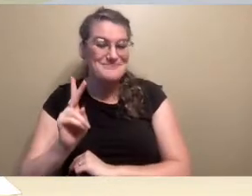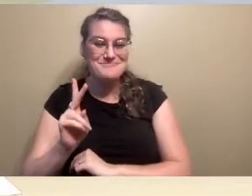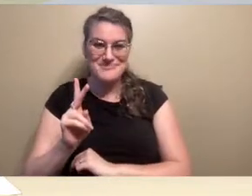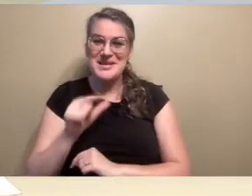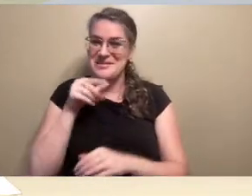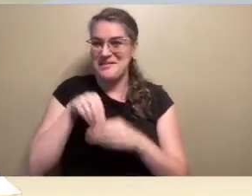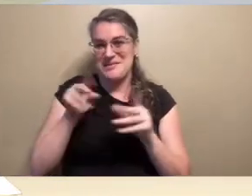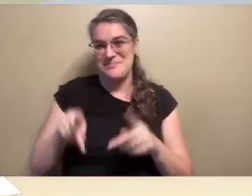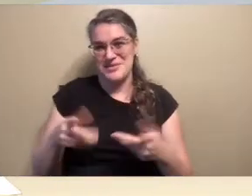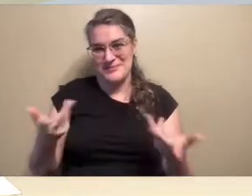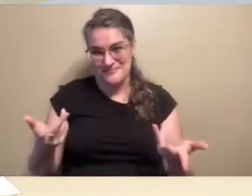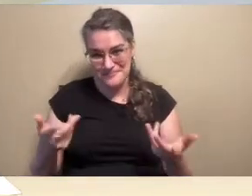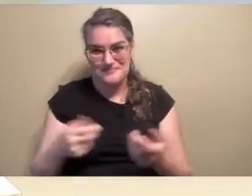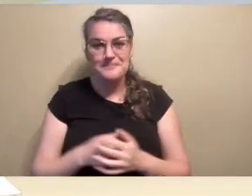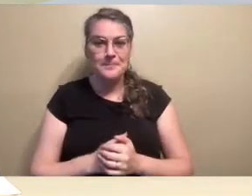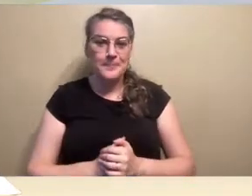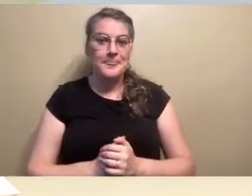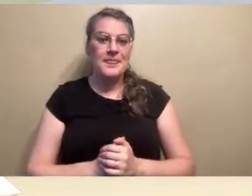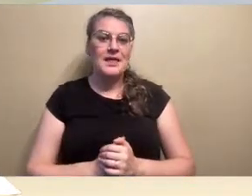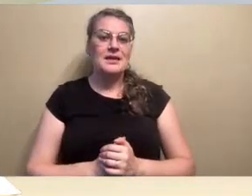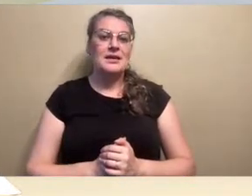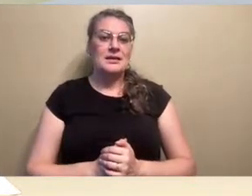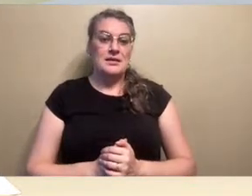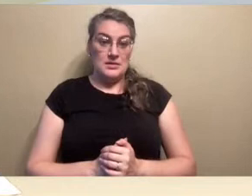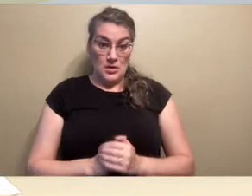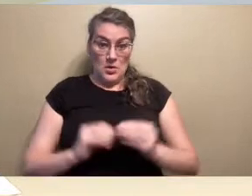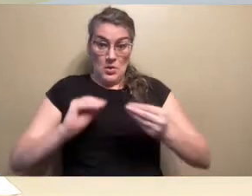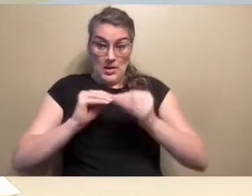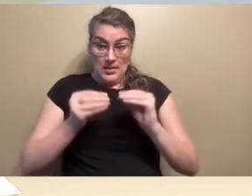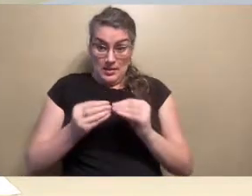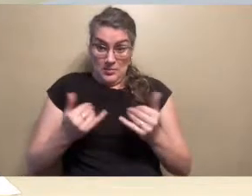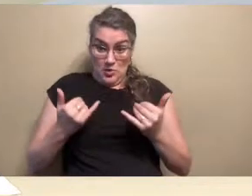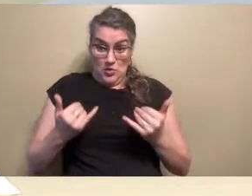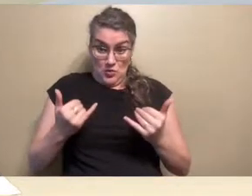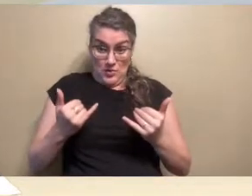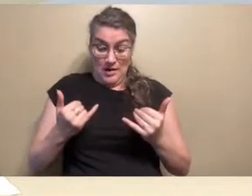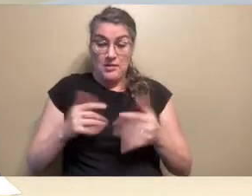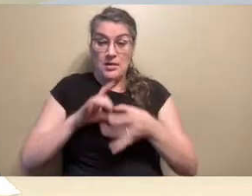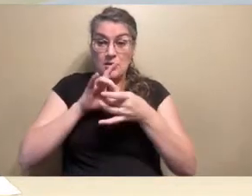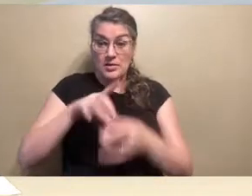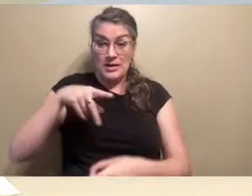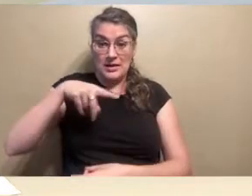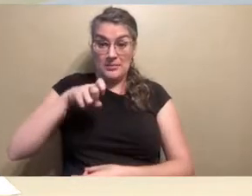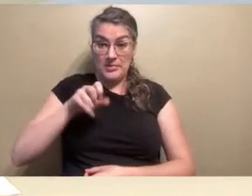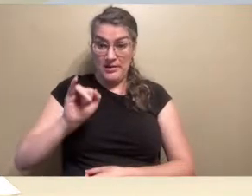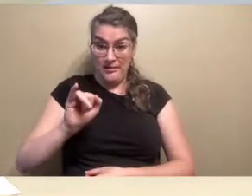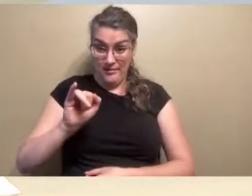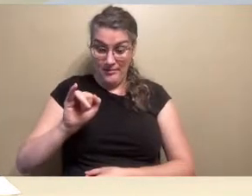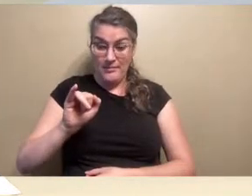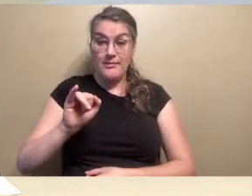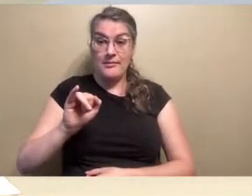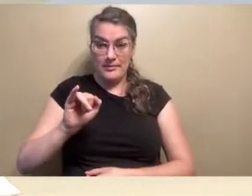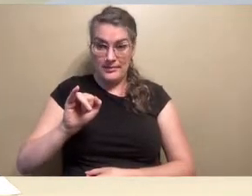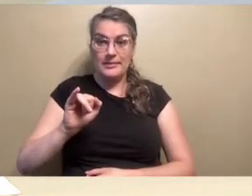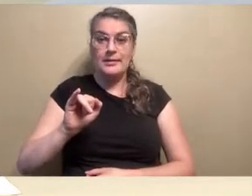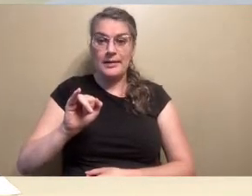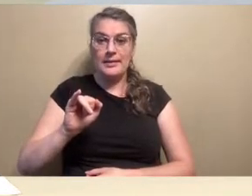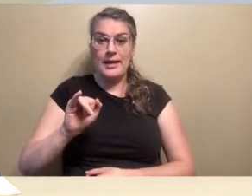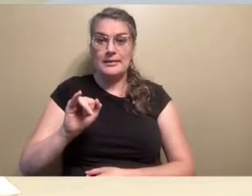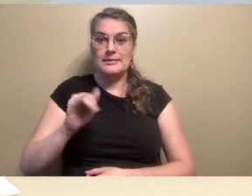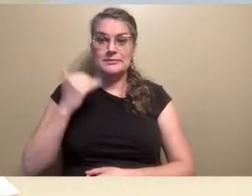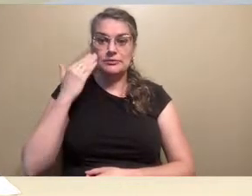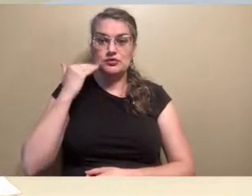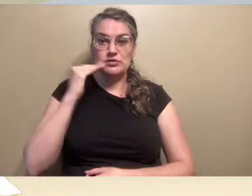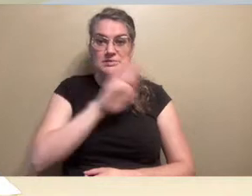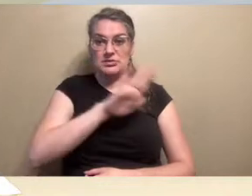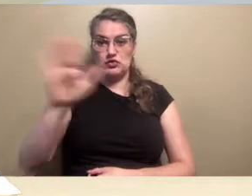So when we put those numbers out today, based on our PEI numbers, they are consistent with the numbers that have just been put out